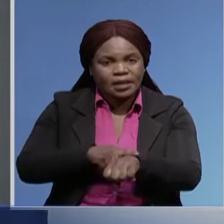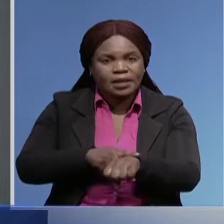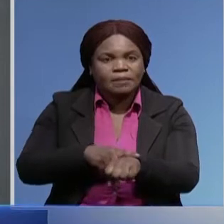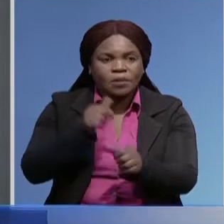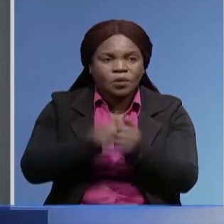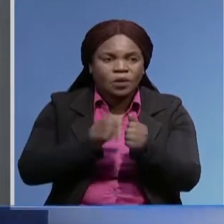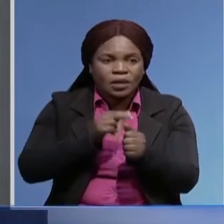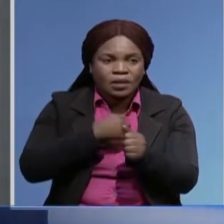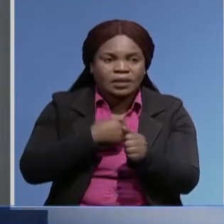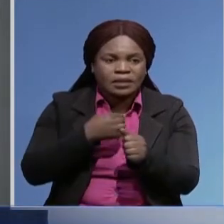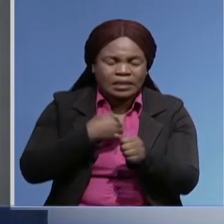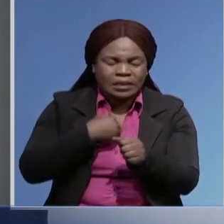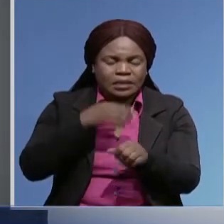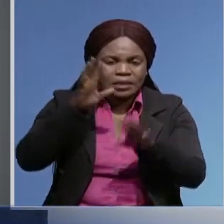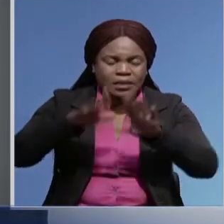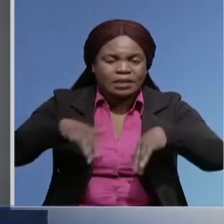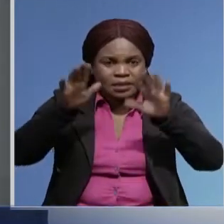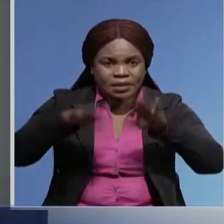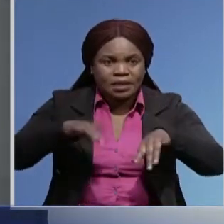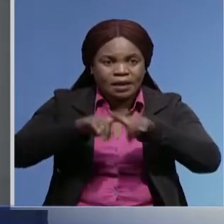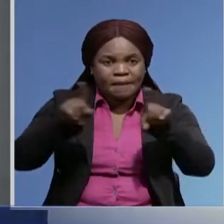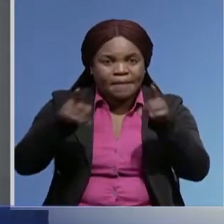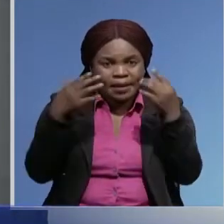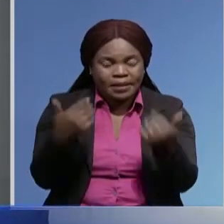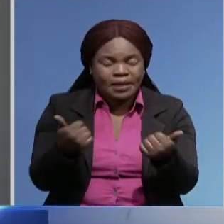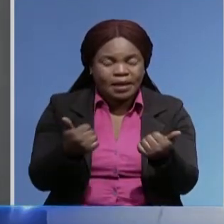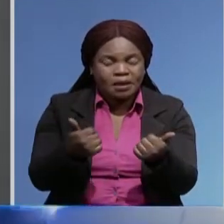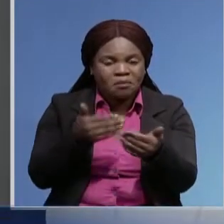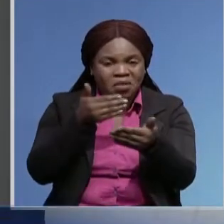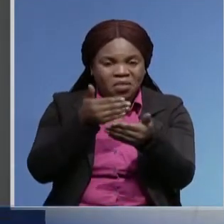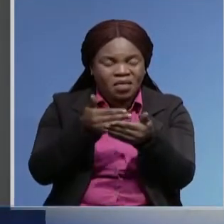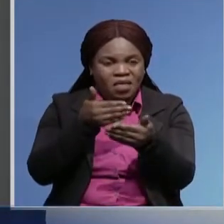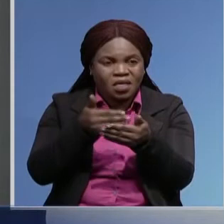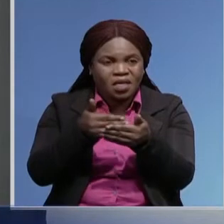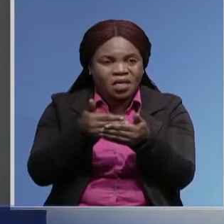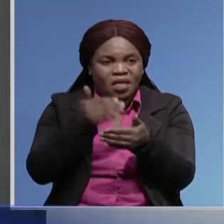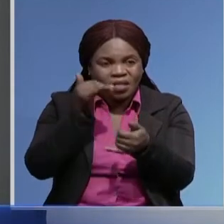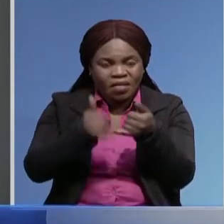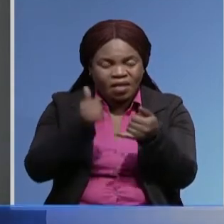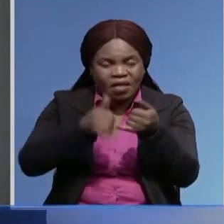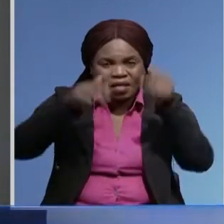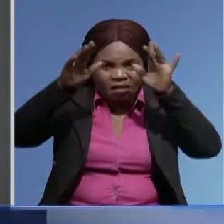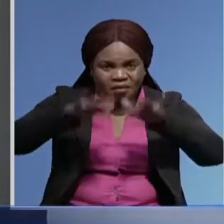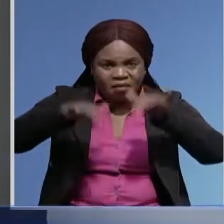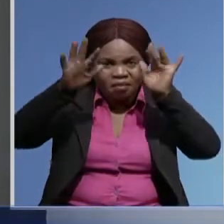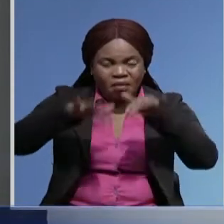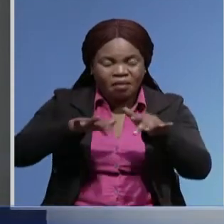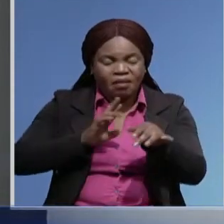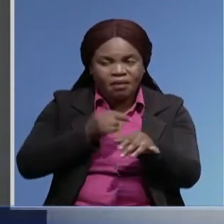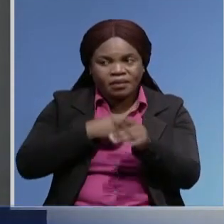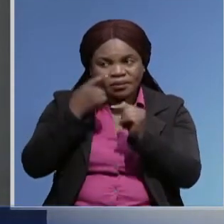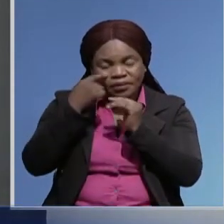the peak of the rain season. Now that we are coming to the end of the rain season, we expect